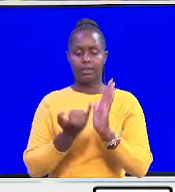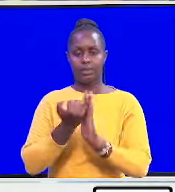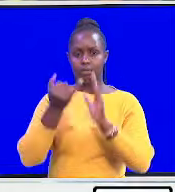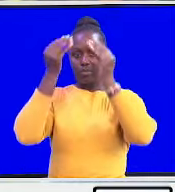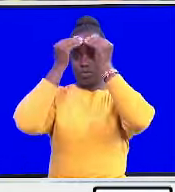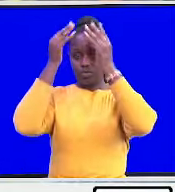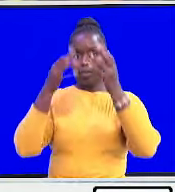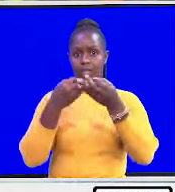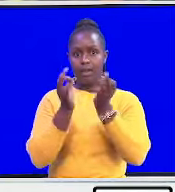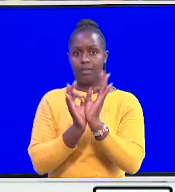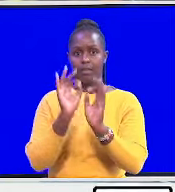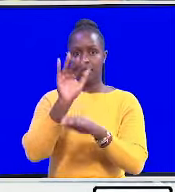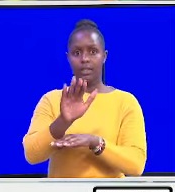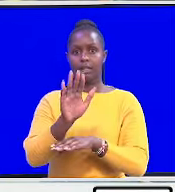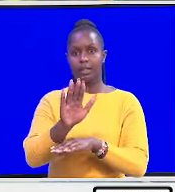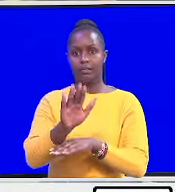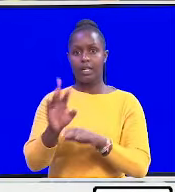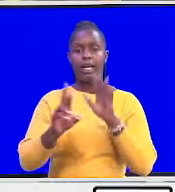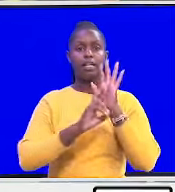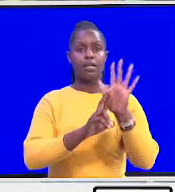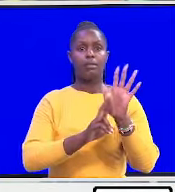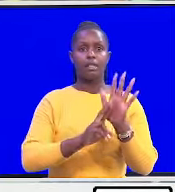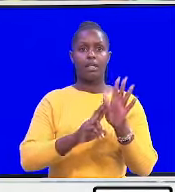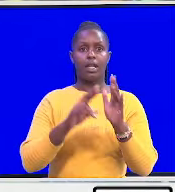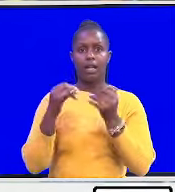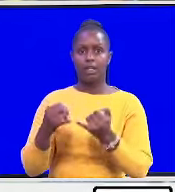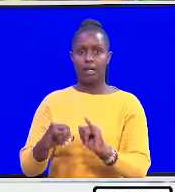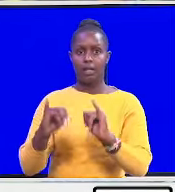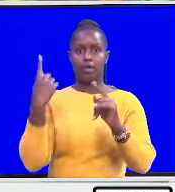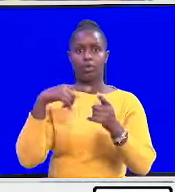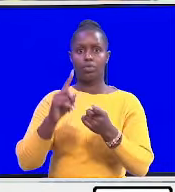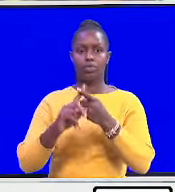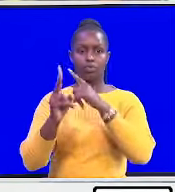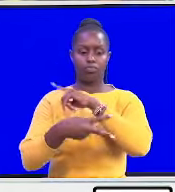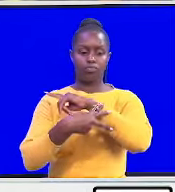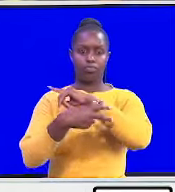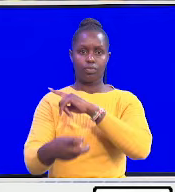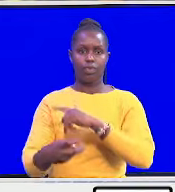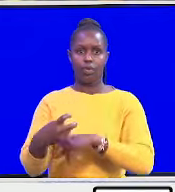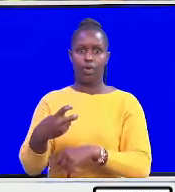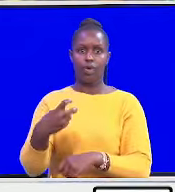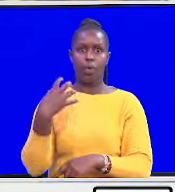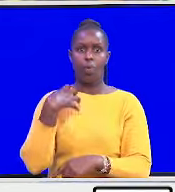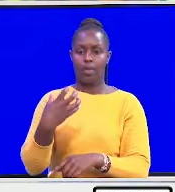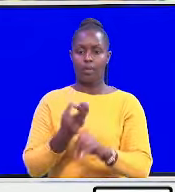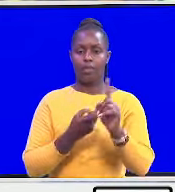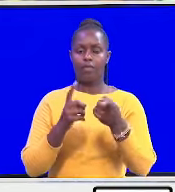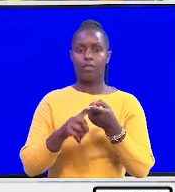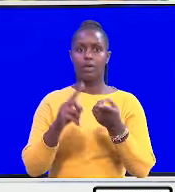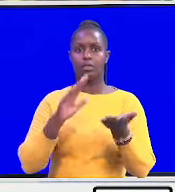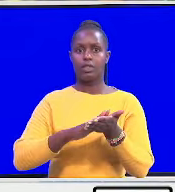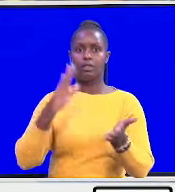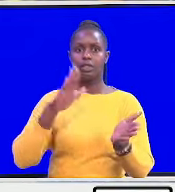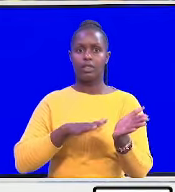families. It represents an attempt to extract wealth from the most vulnerable and